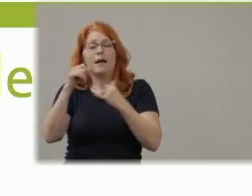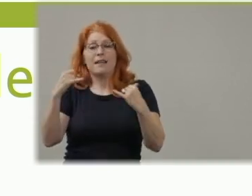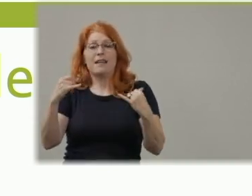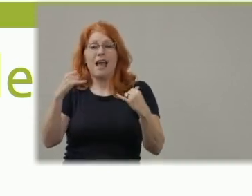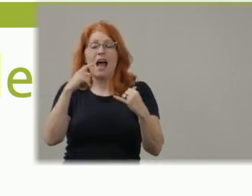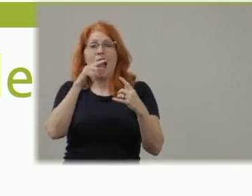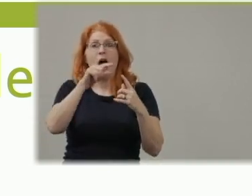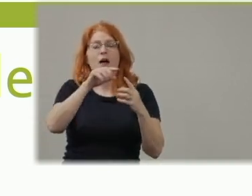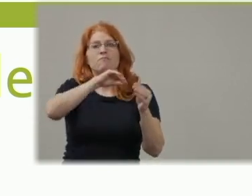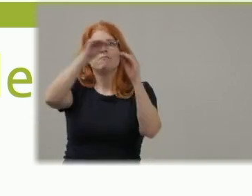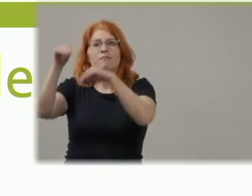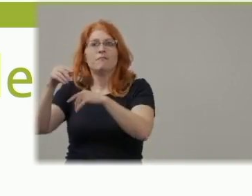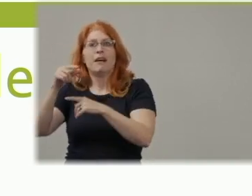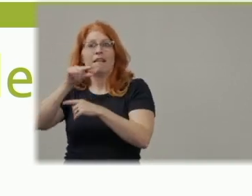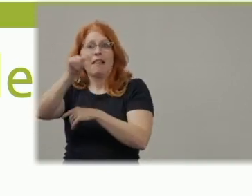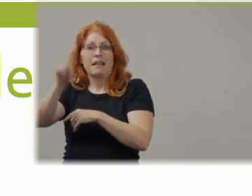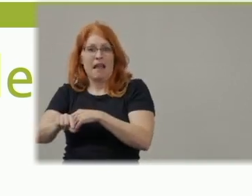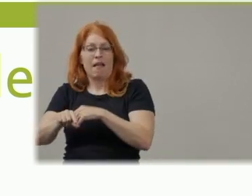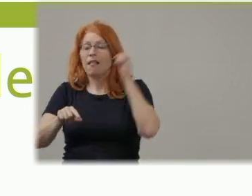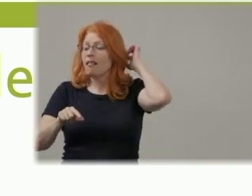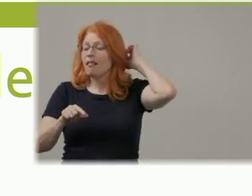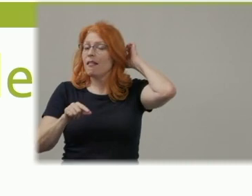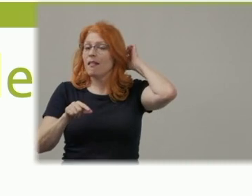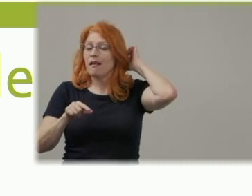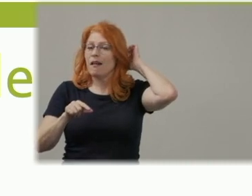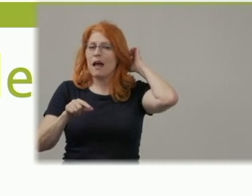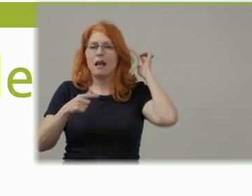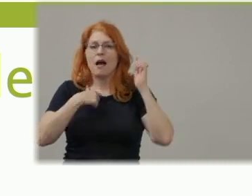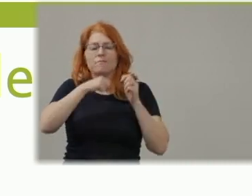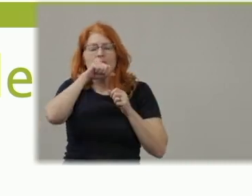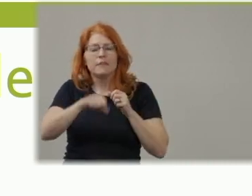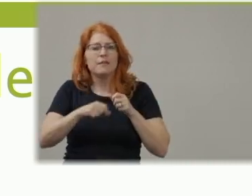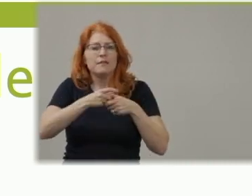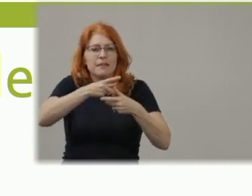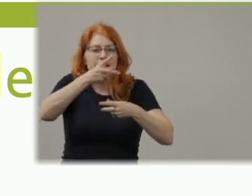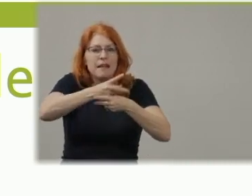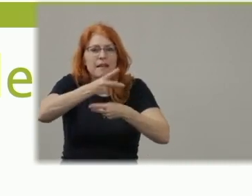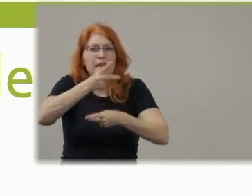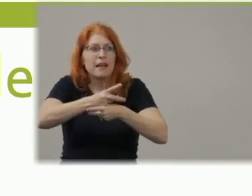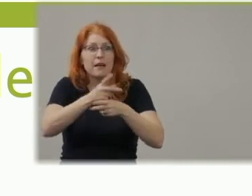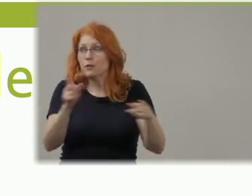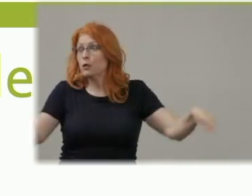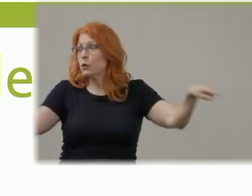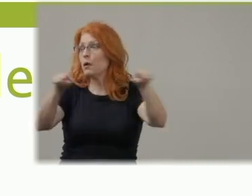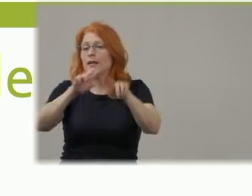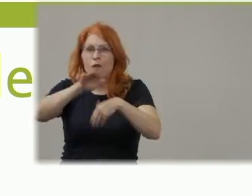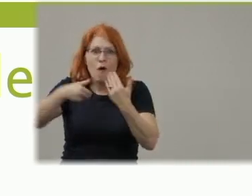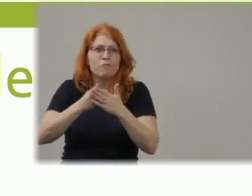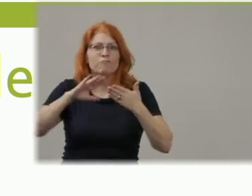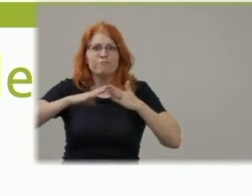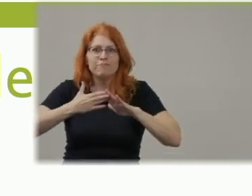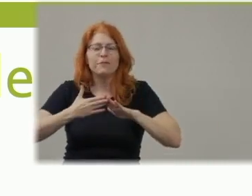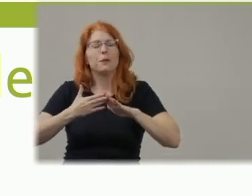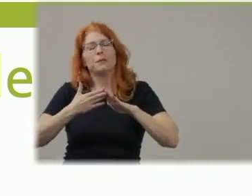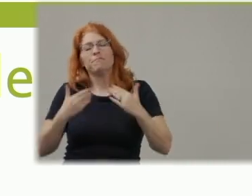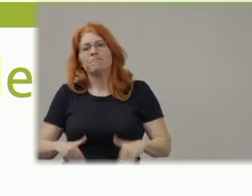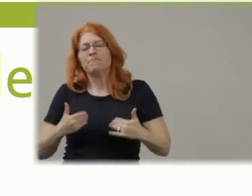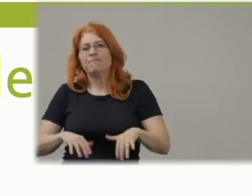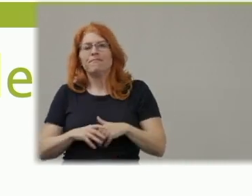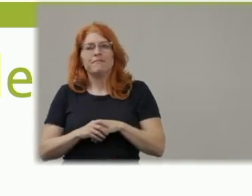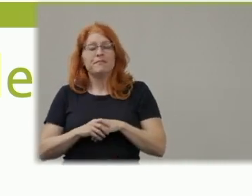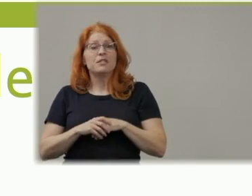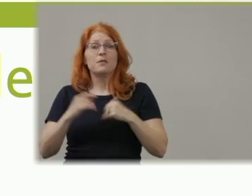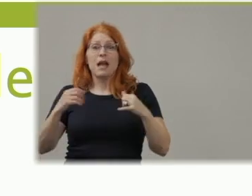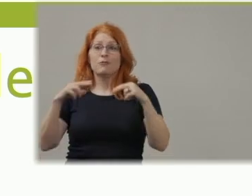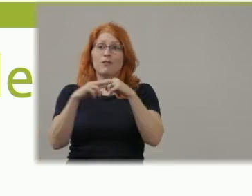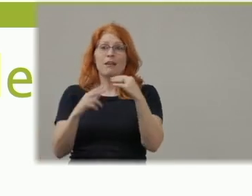to Glendale. And there's nothing I love more than taking care of you guys, the whole community. And so we'll just go through our